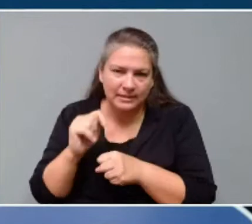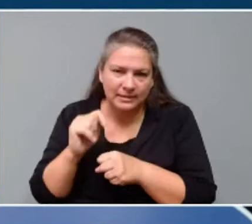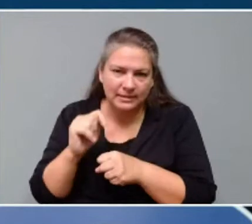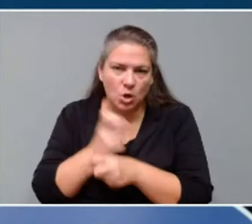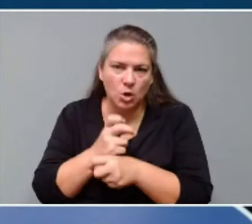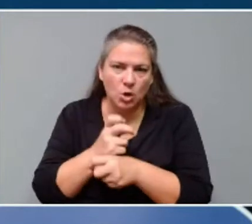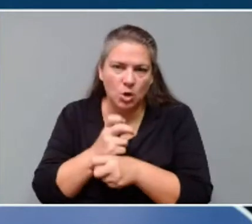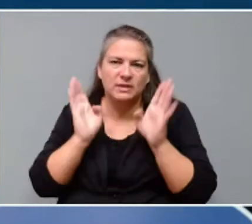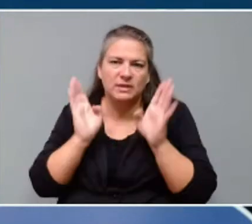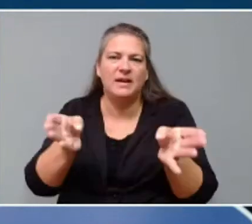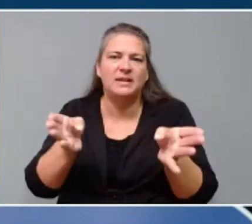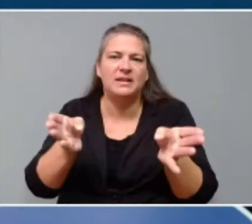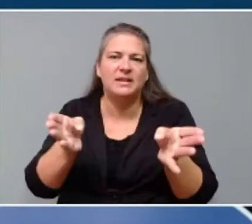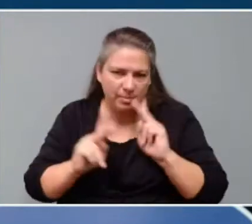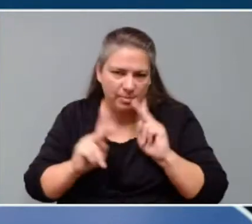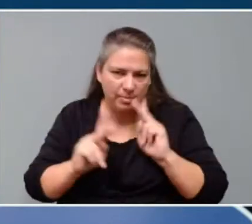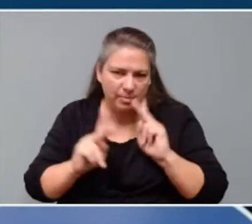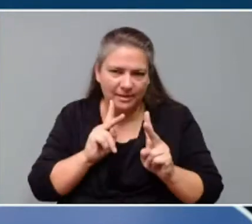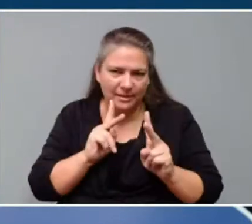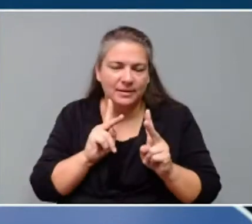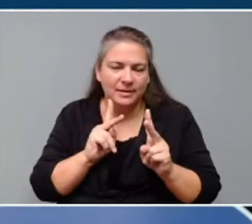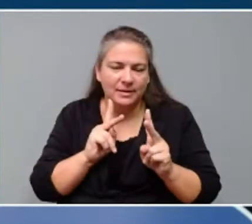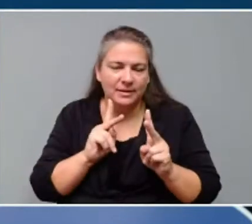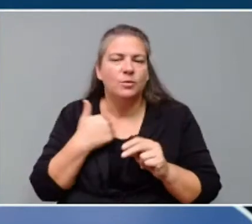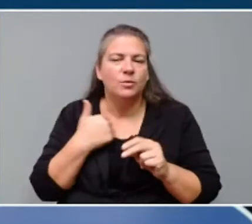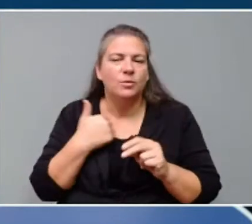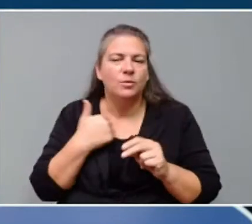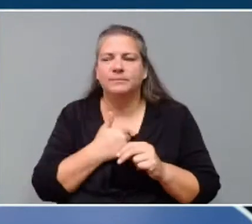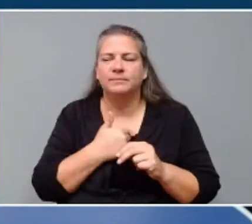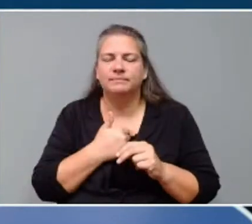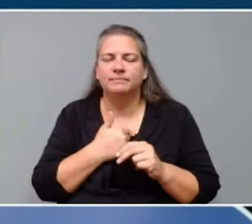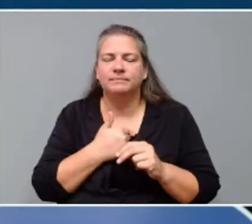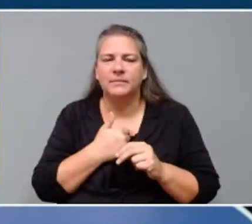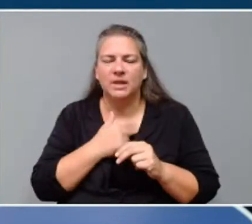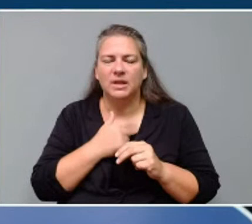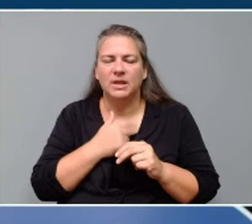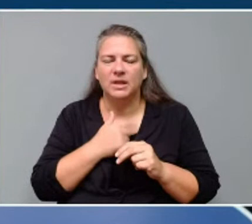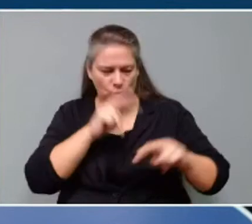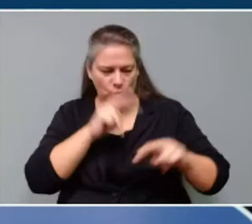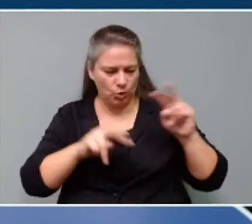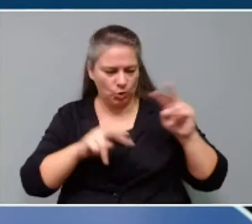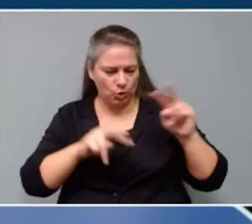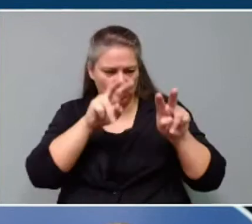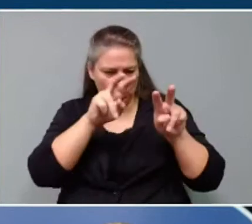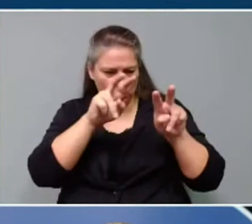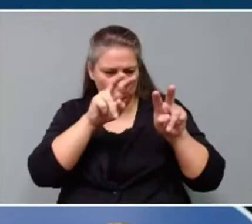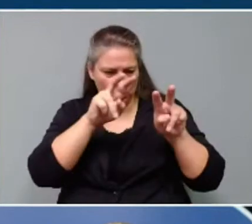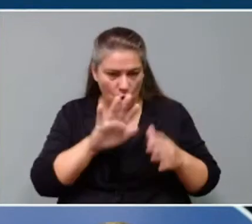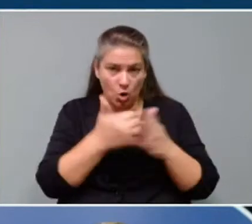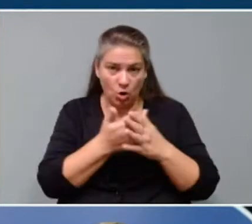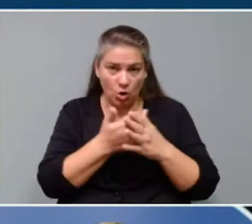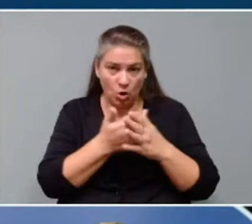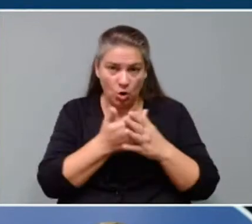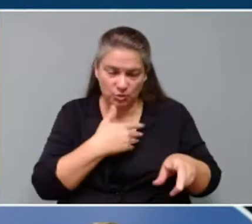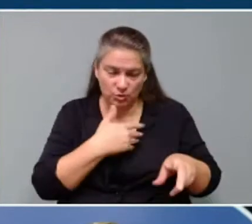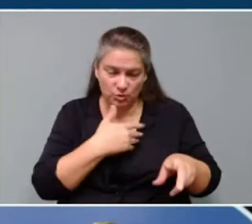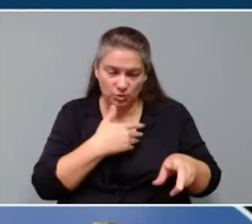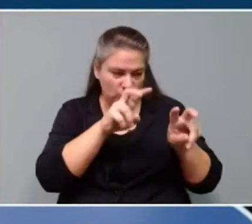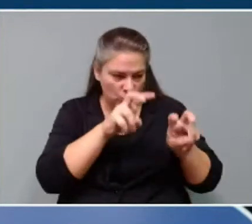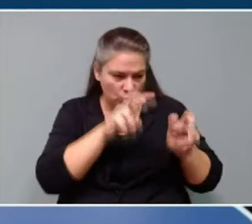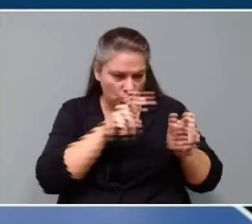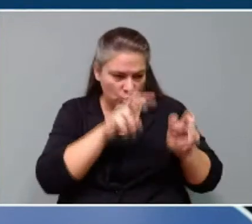populations. We, as always, we look over the information both demographically